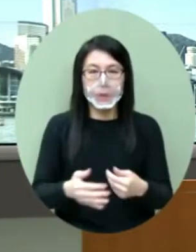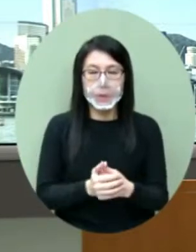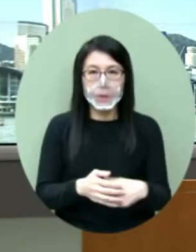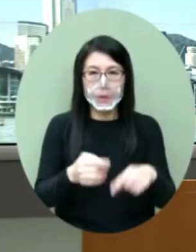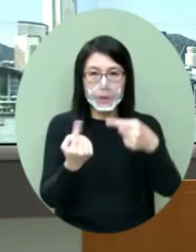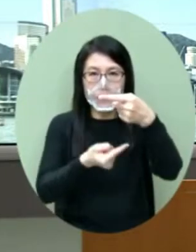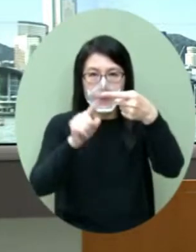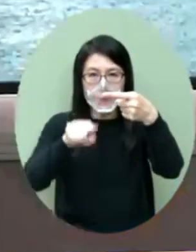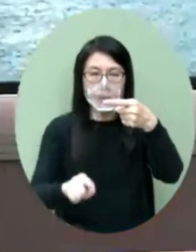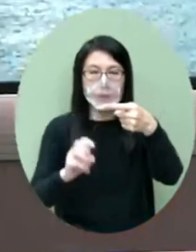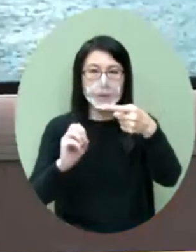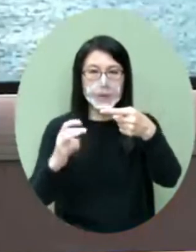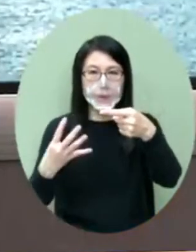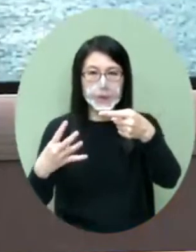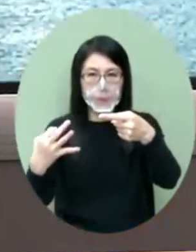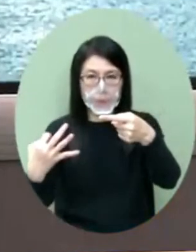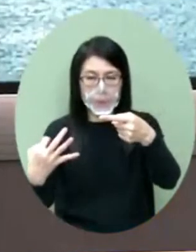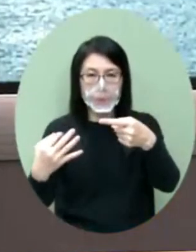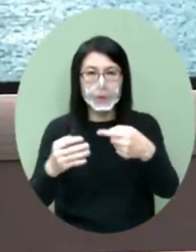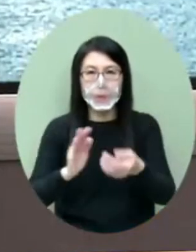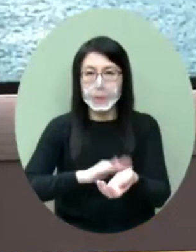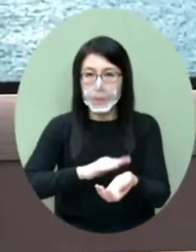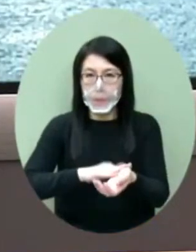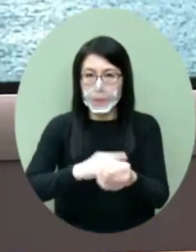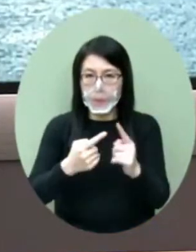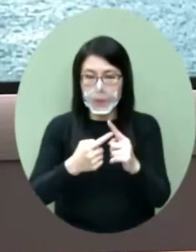Authority. Currently,